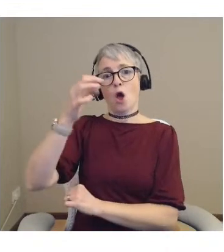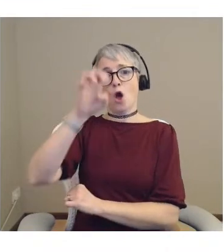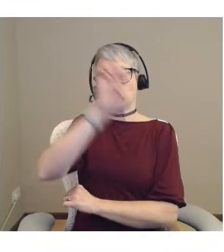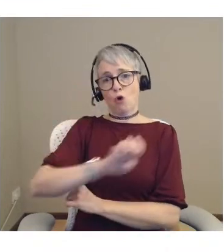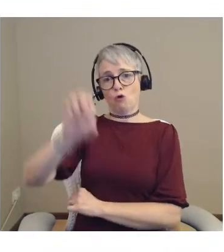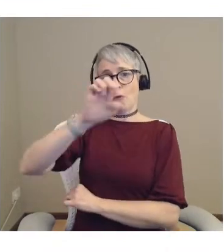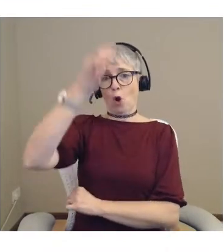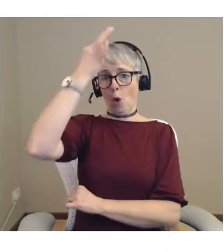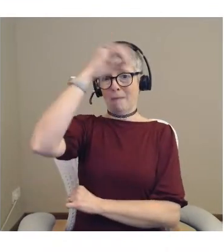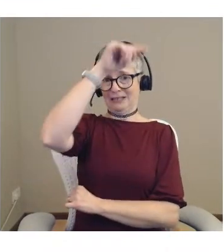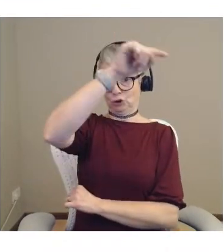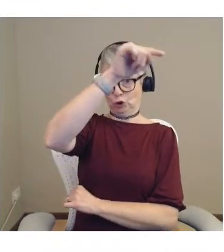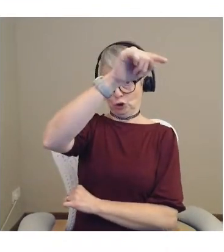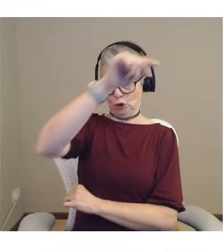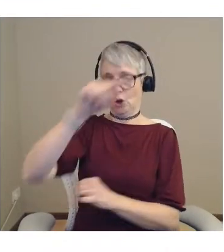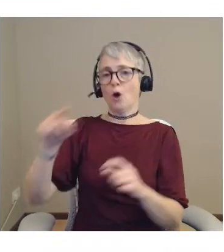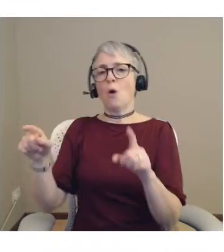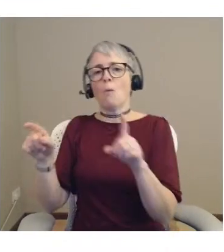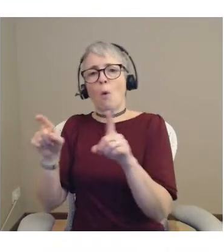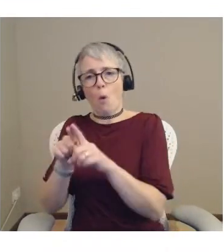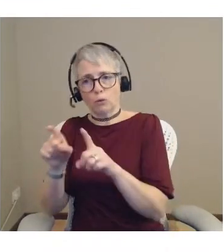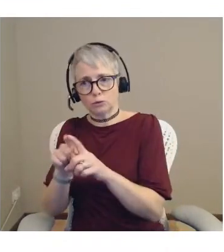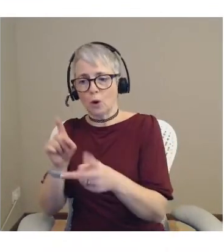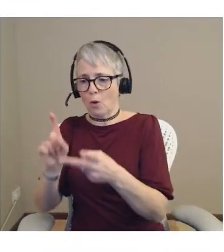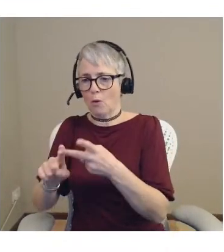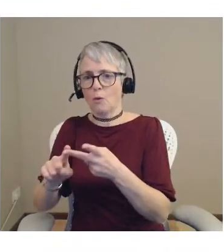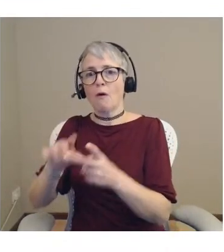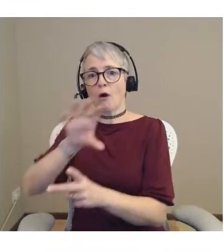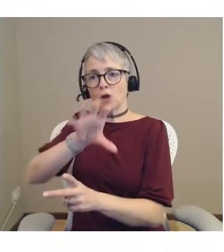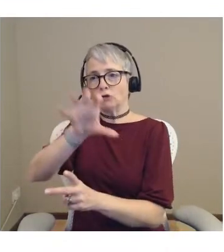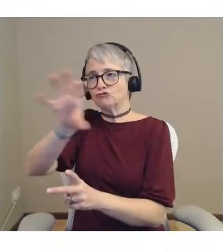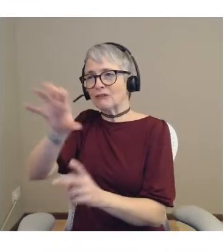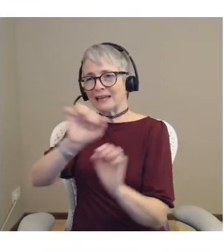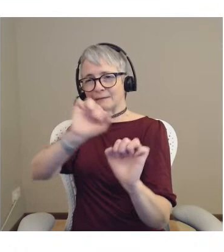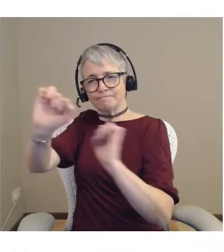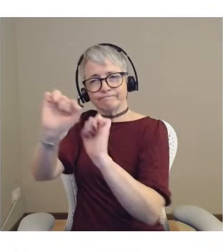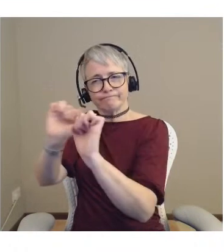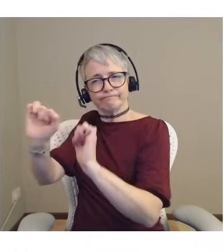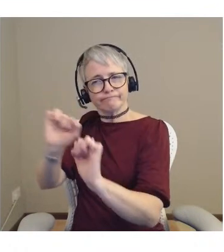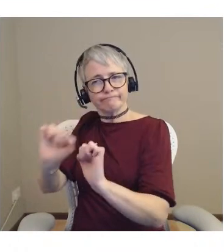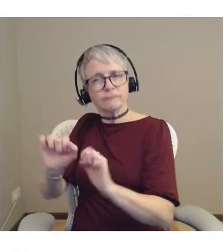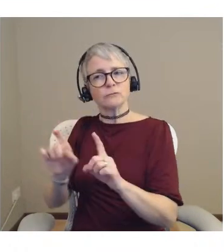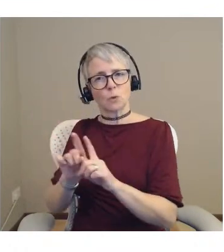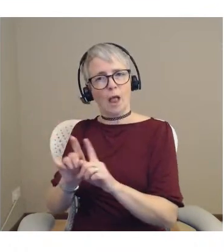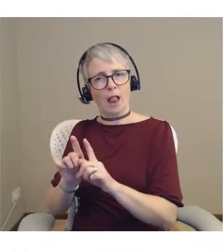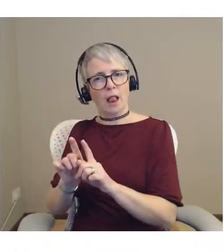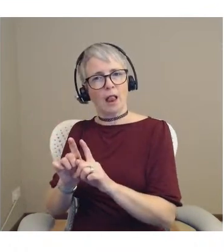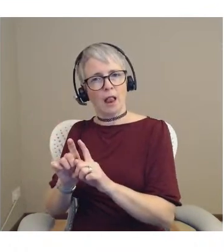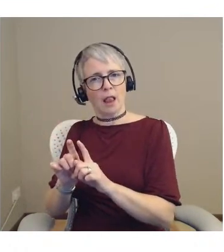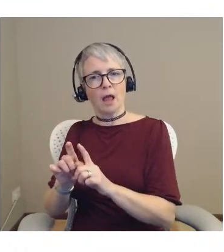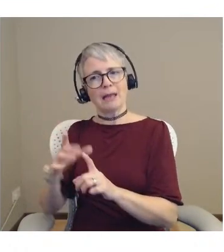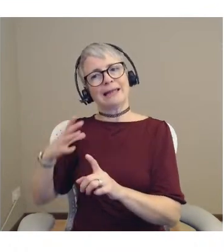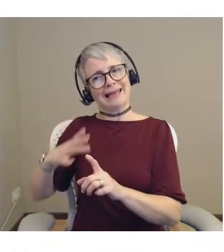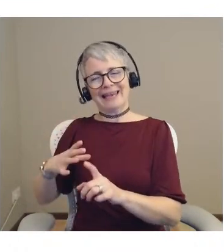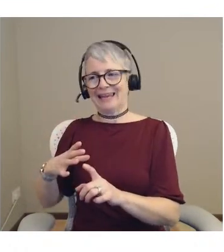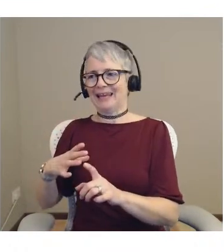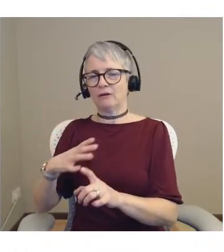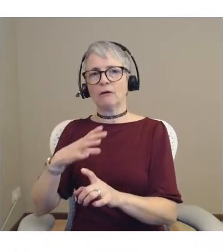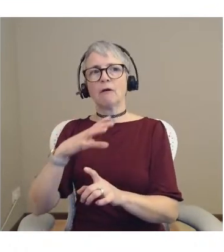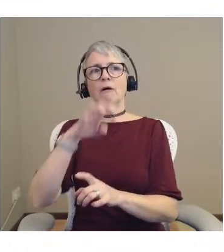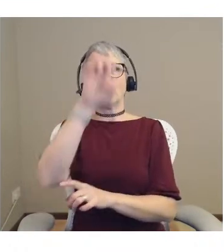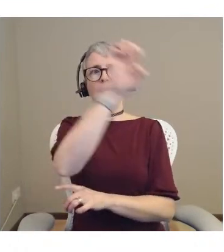those CRPD focal points at national level, because it will be very important that the EU and the member